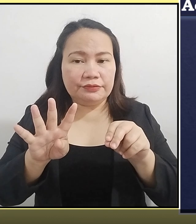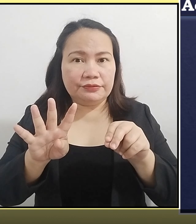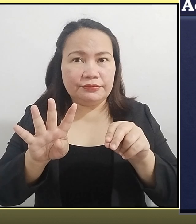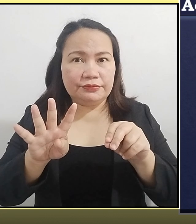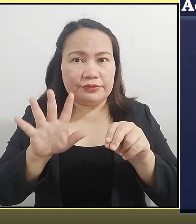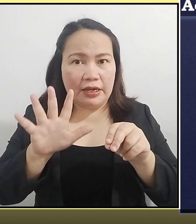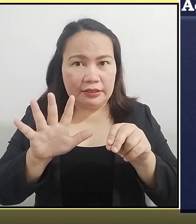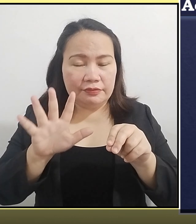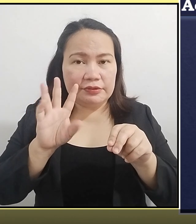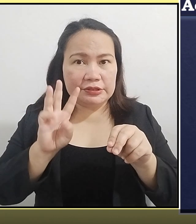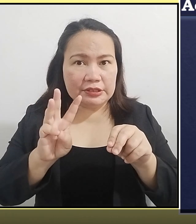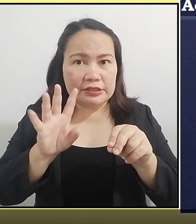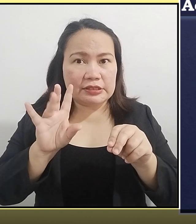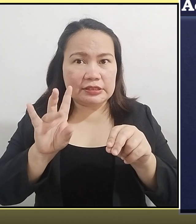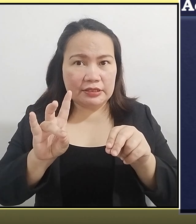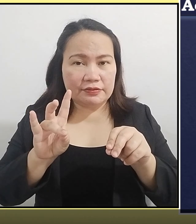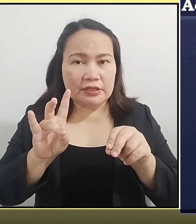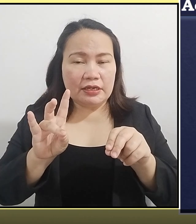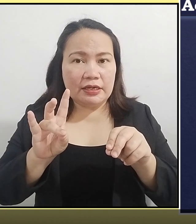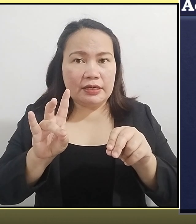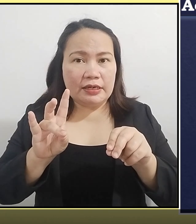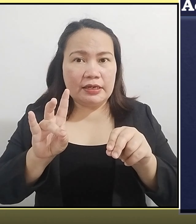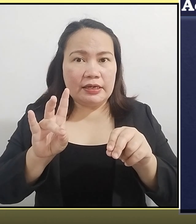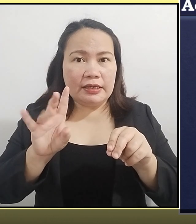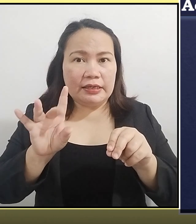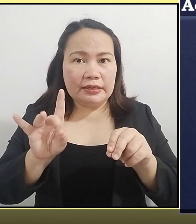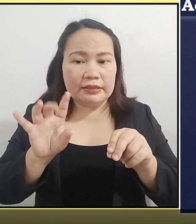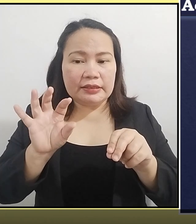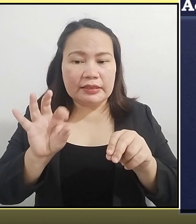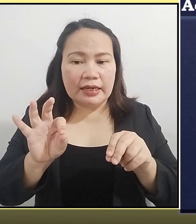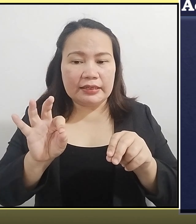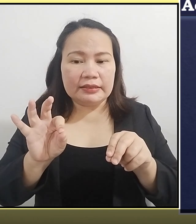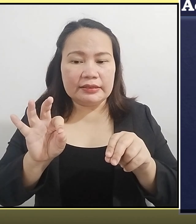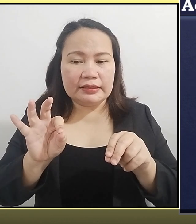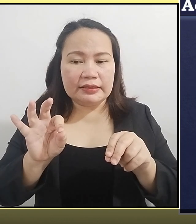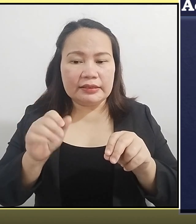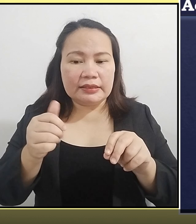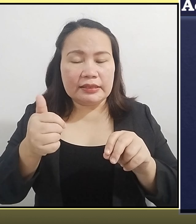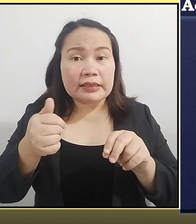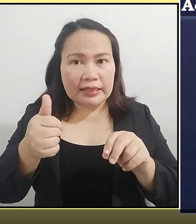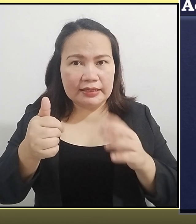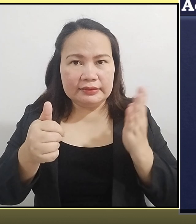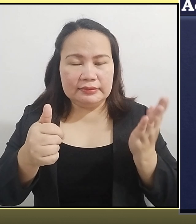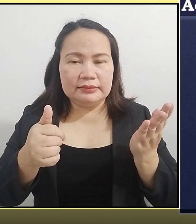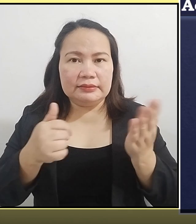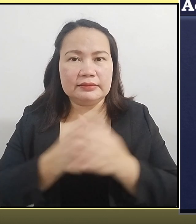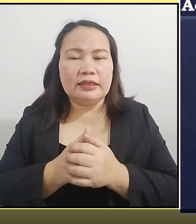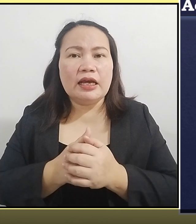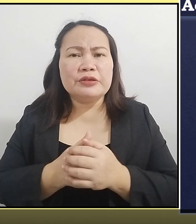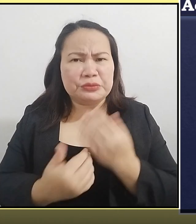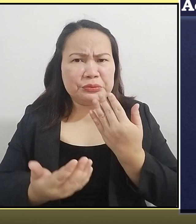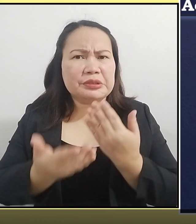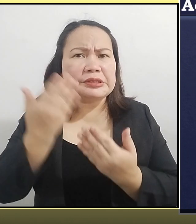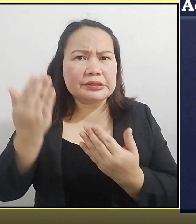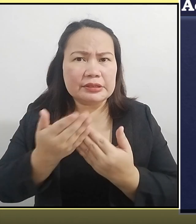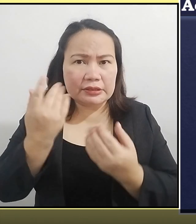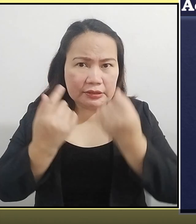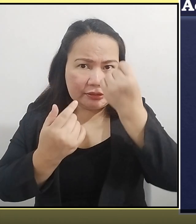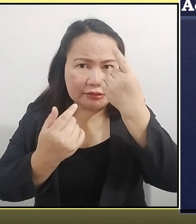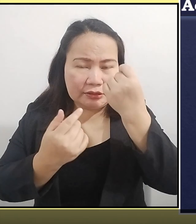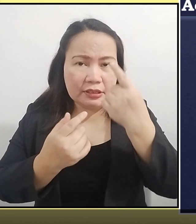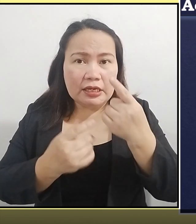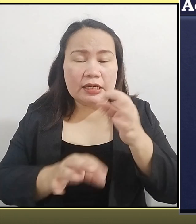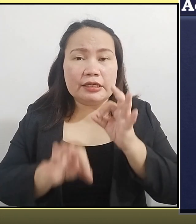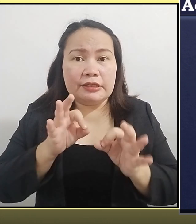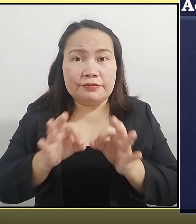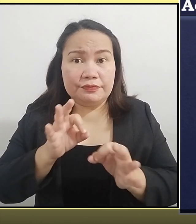5, 6, 7, 8, 9, and 10. So, actually, madali lang maintindihan kung naka-if-then